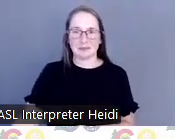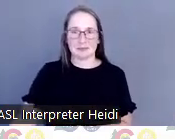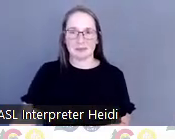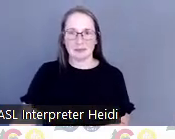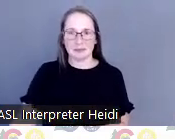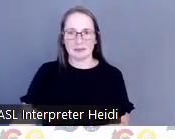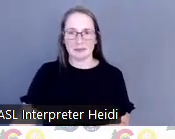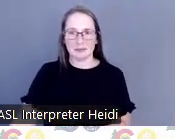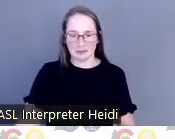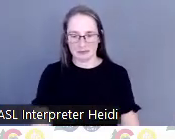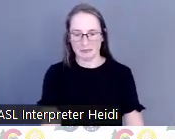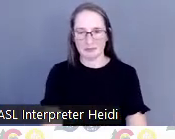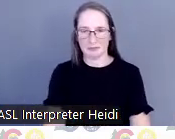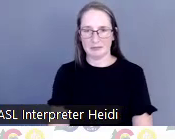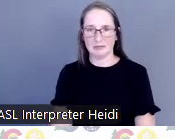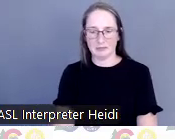I